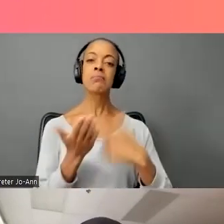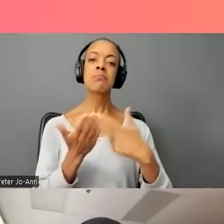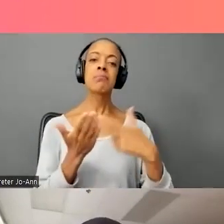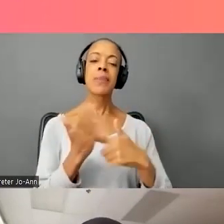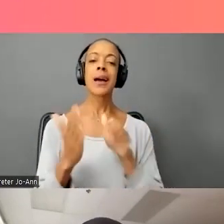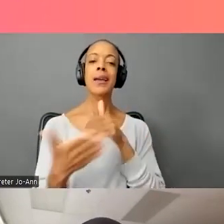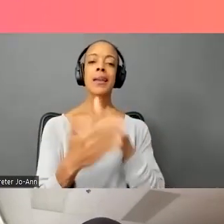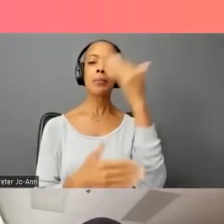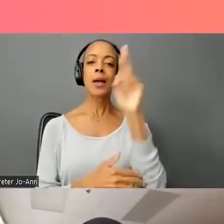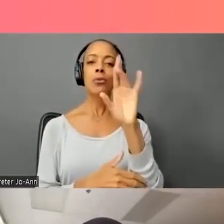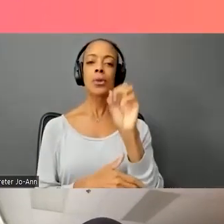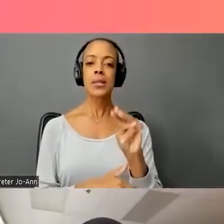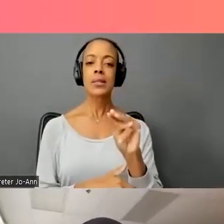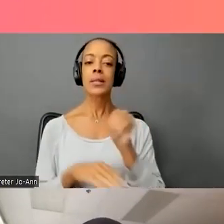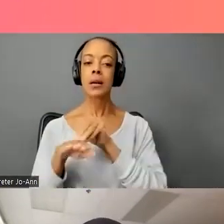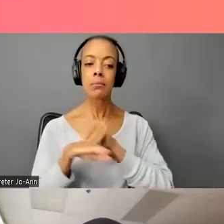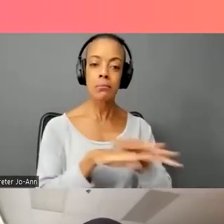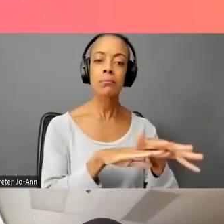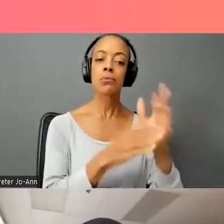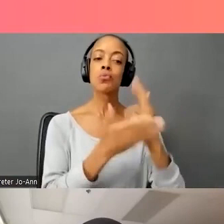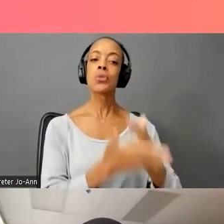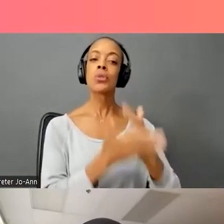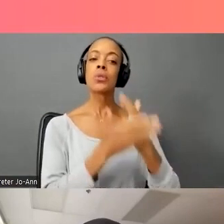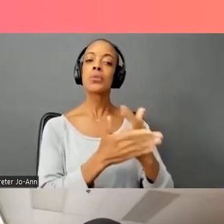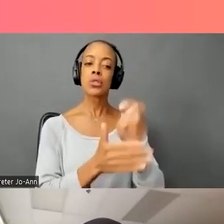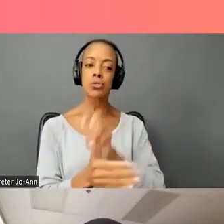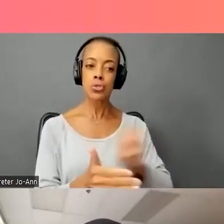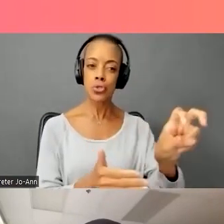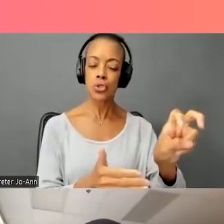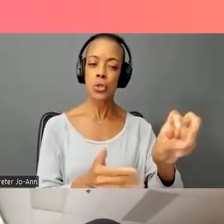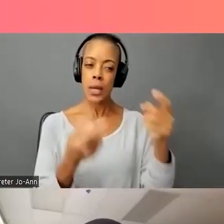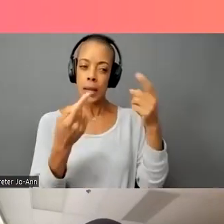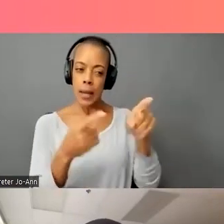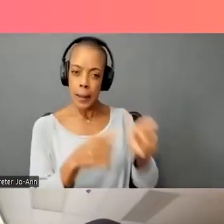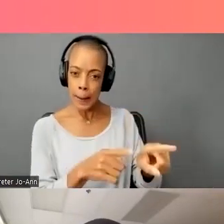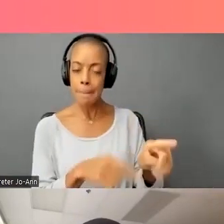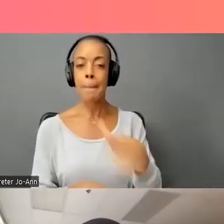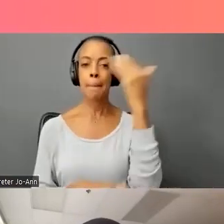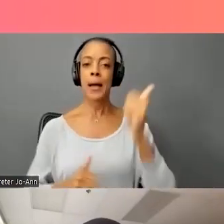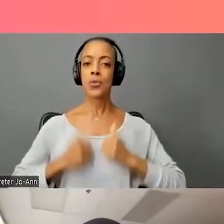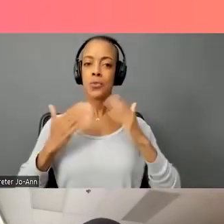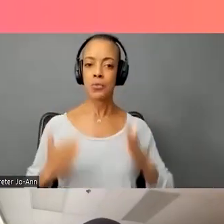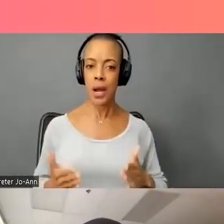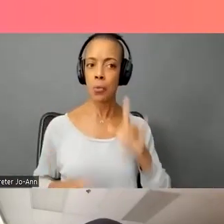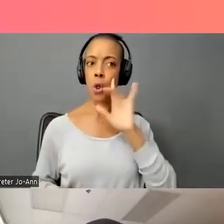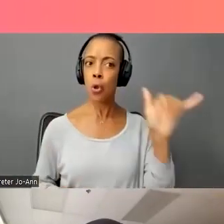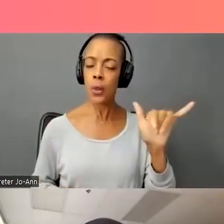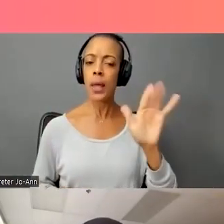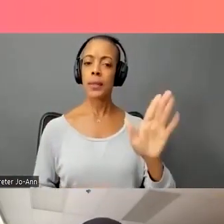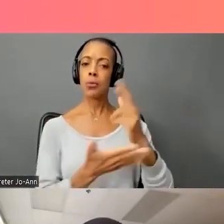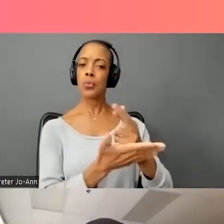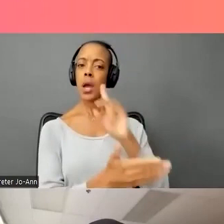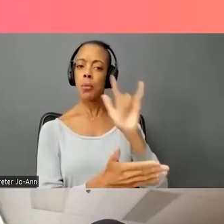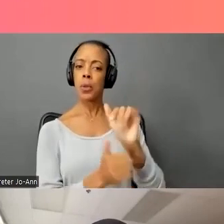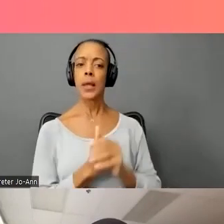racism shapes rehabilitation care pathways and what the implications are for Black survivors of traumatic brain injury. I also want